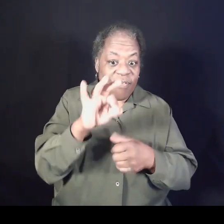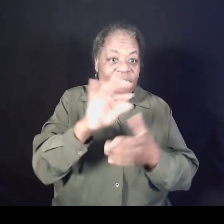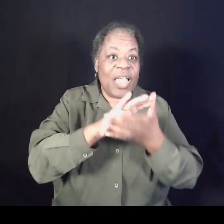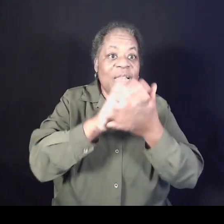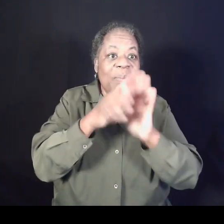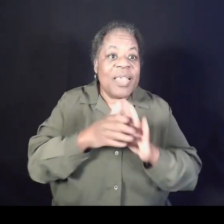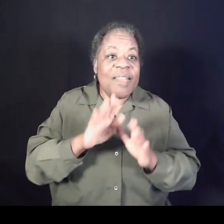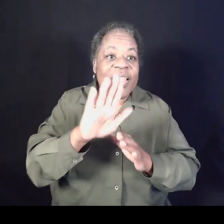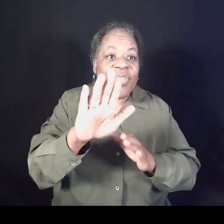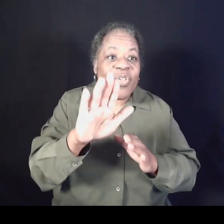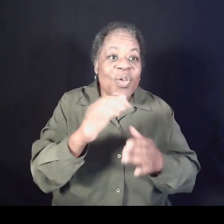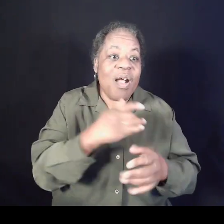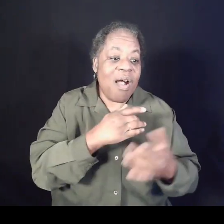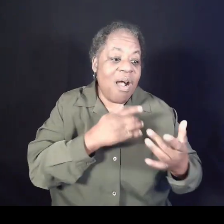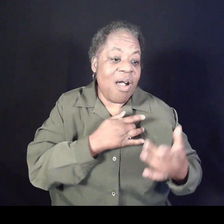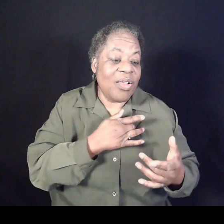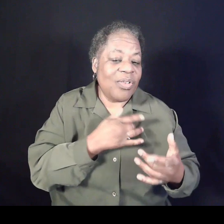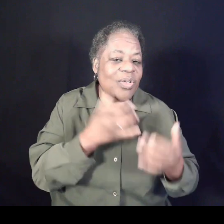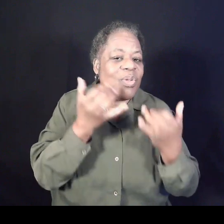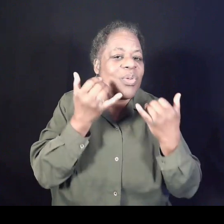heart today.